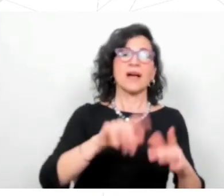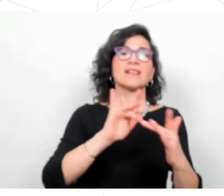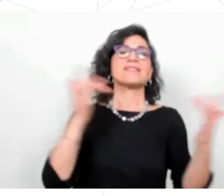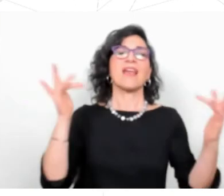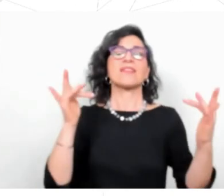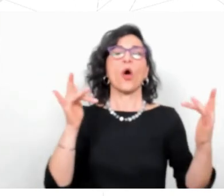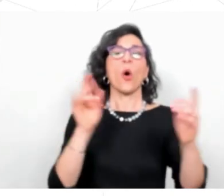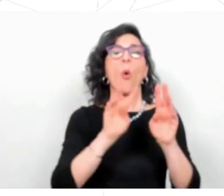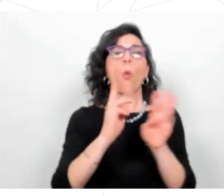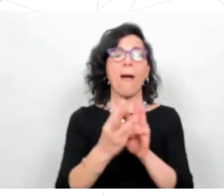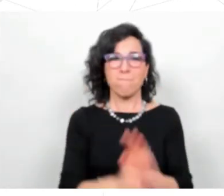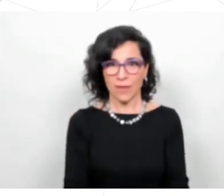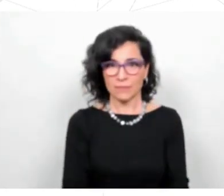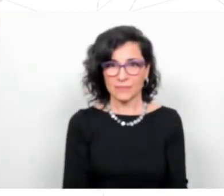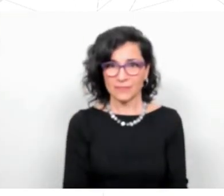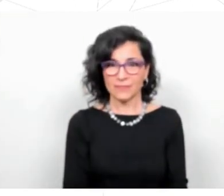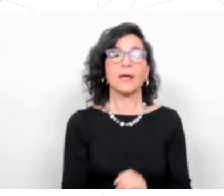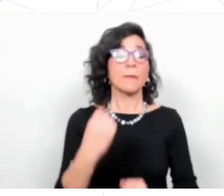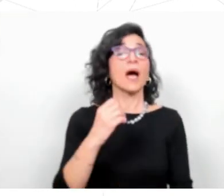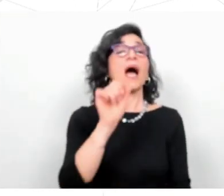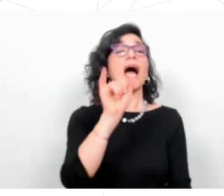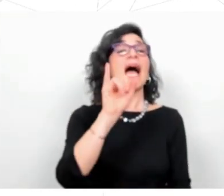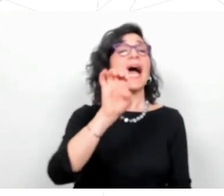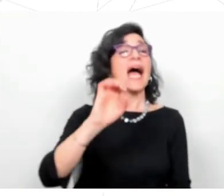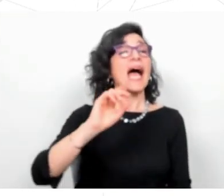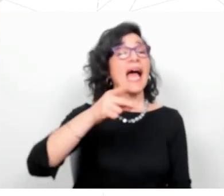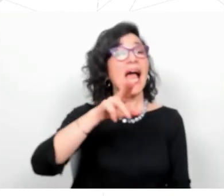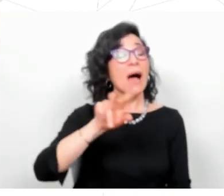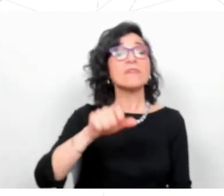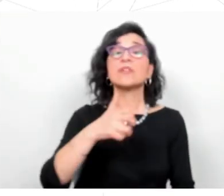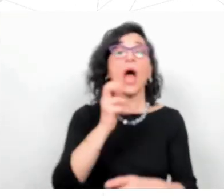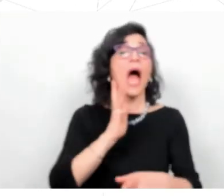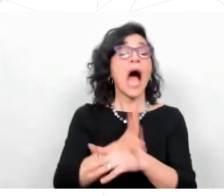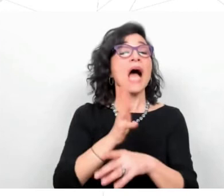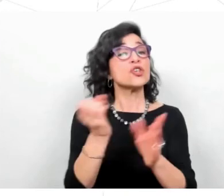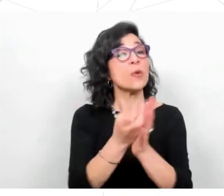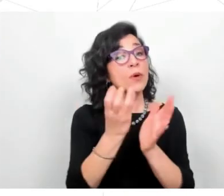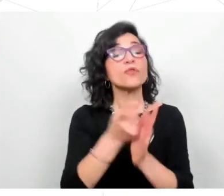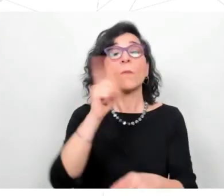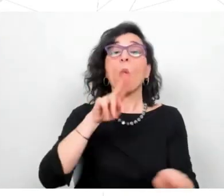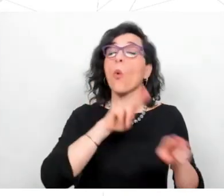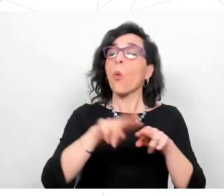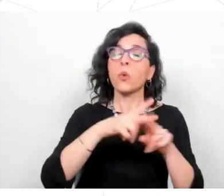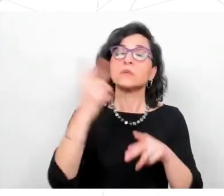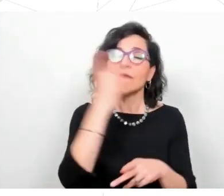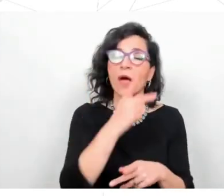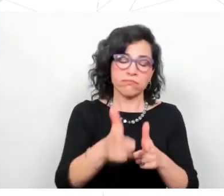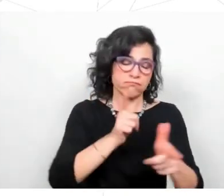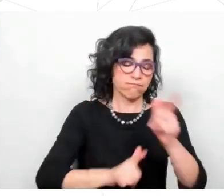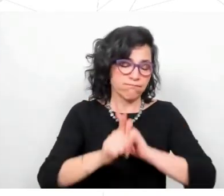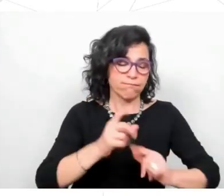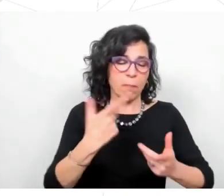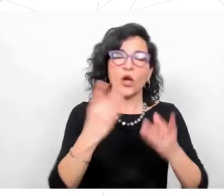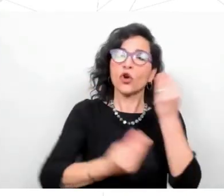and communication and a number of other things. So now I'm going to select the scroll bar, just click anywhere on the